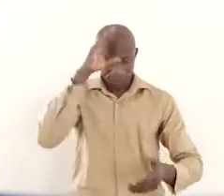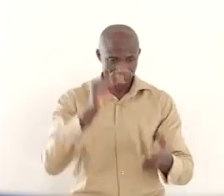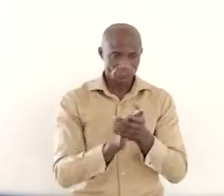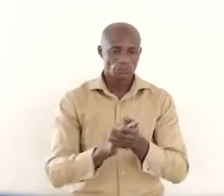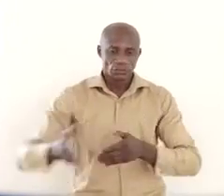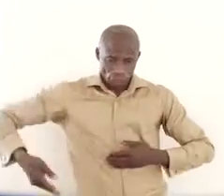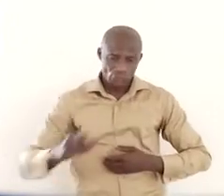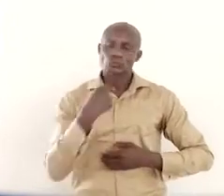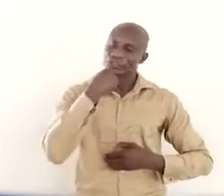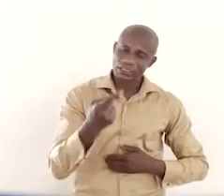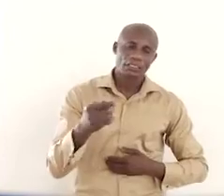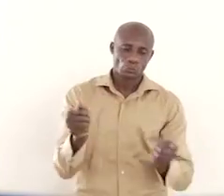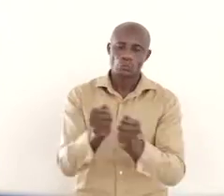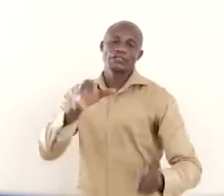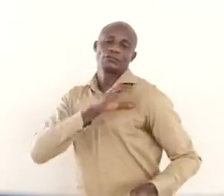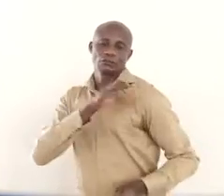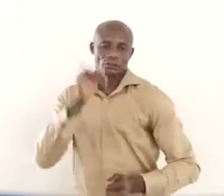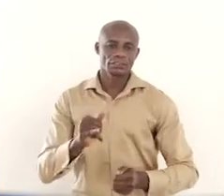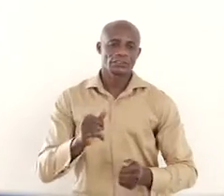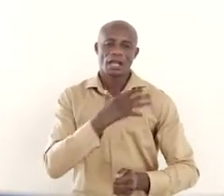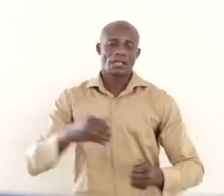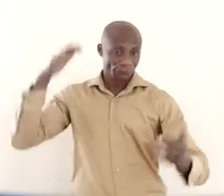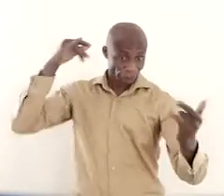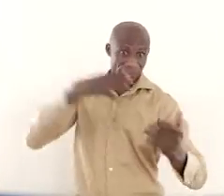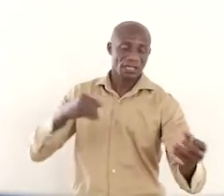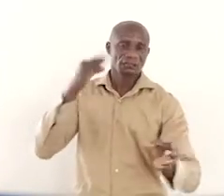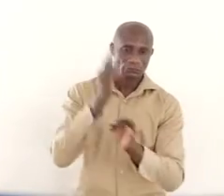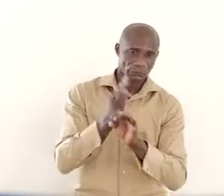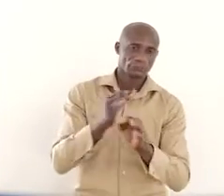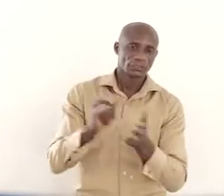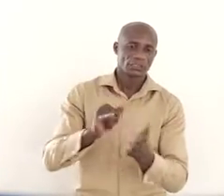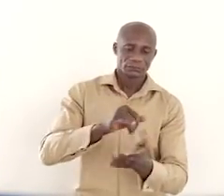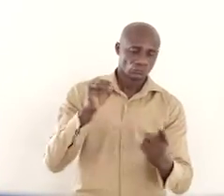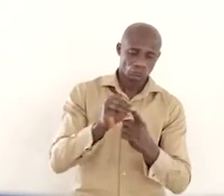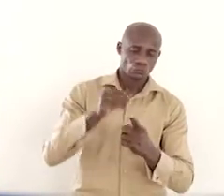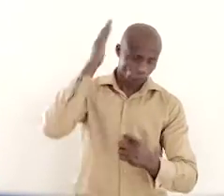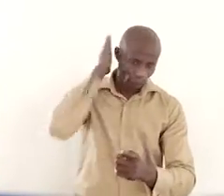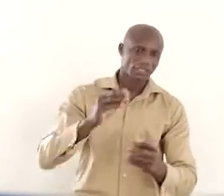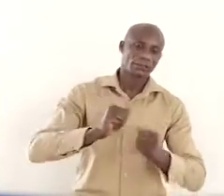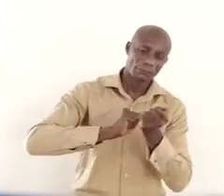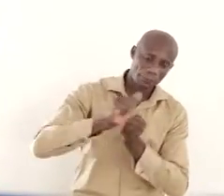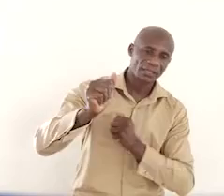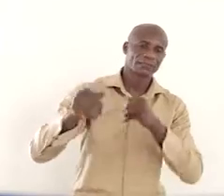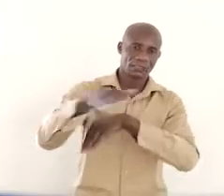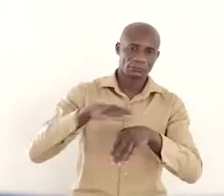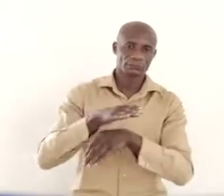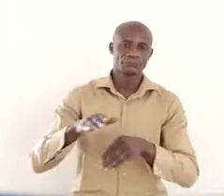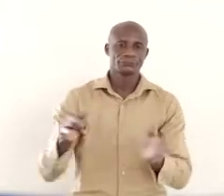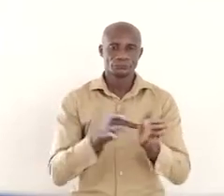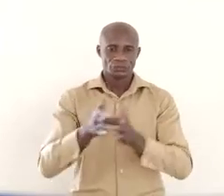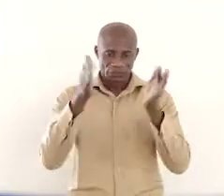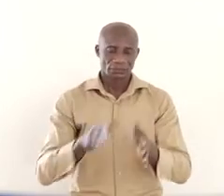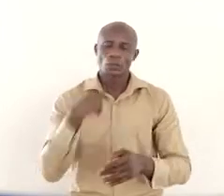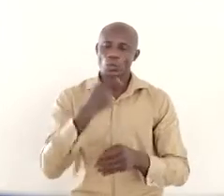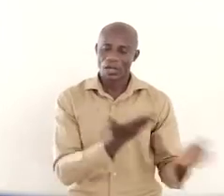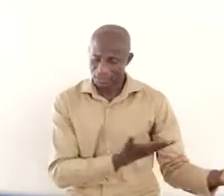wives, should say courageously with faith and hope, these two shall pass away. Christians who are